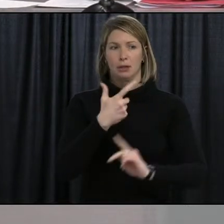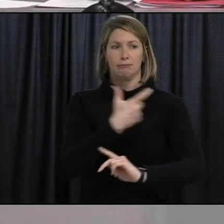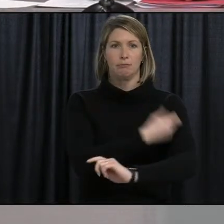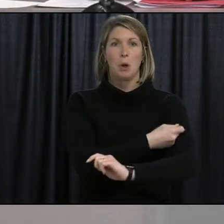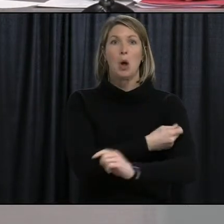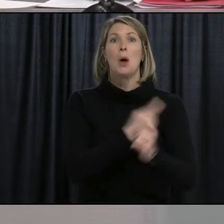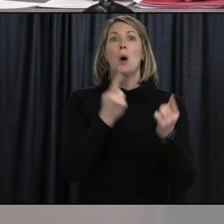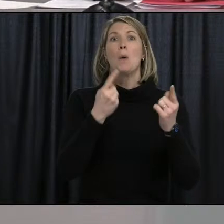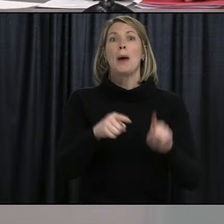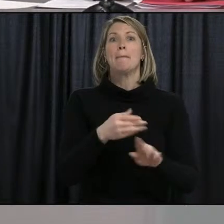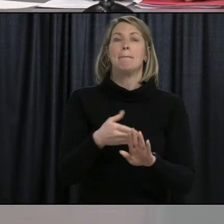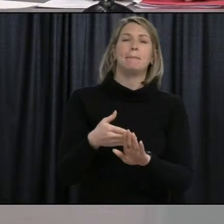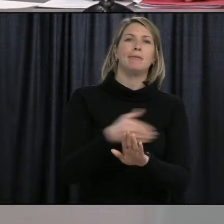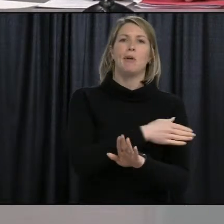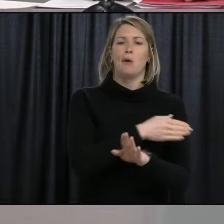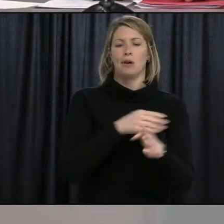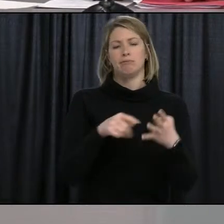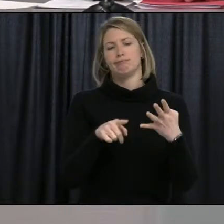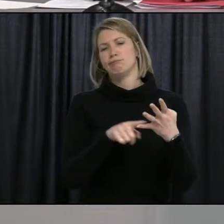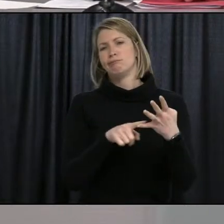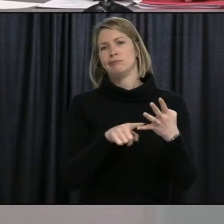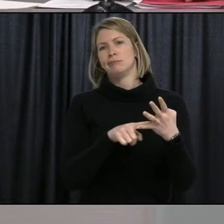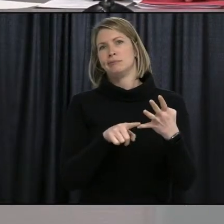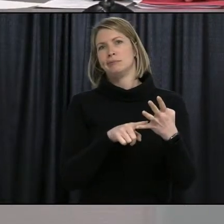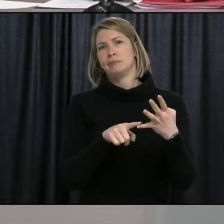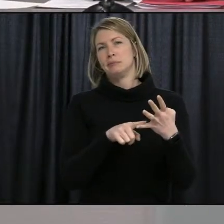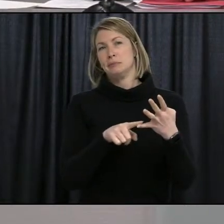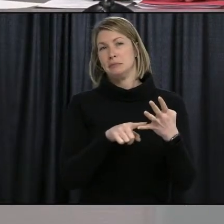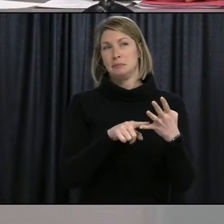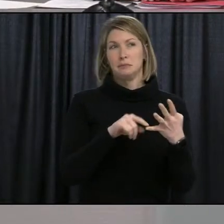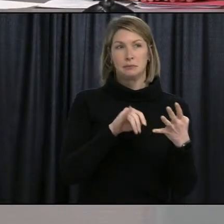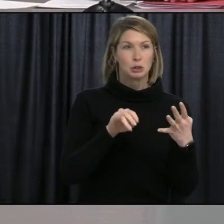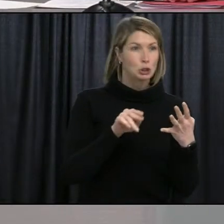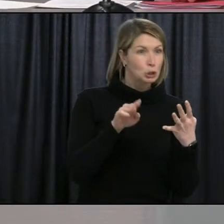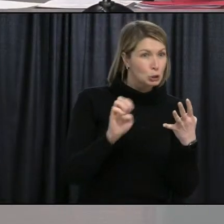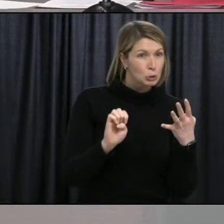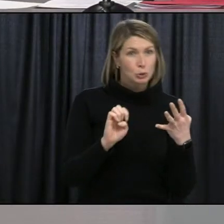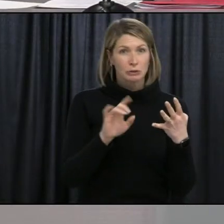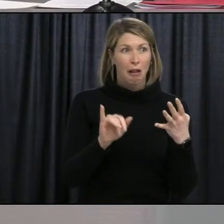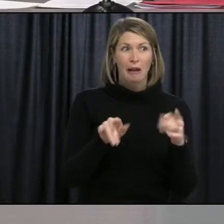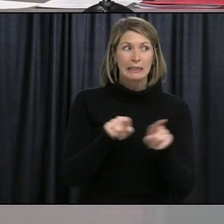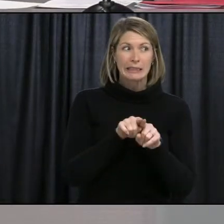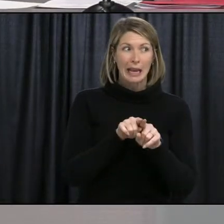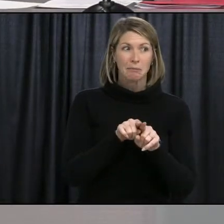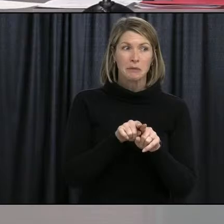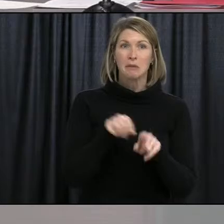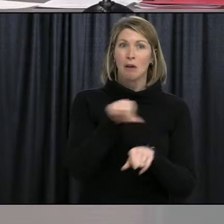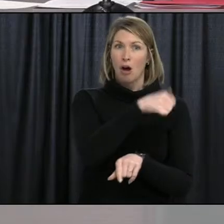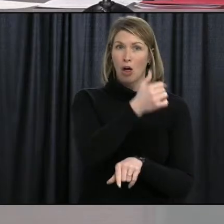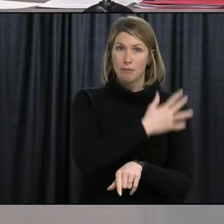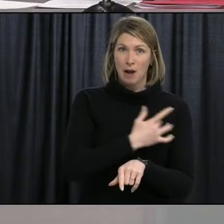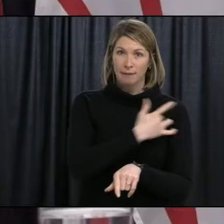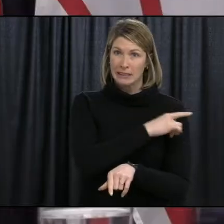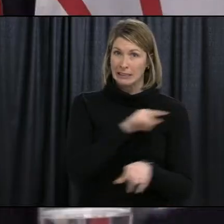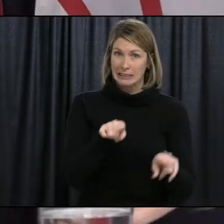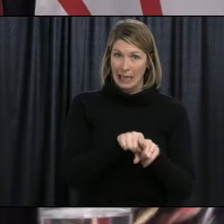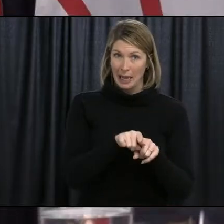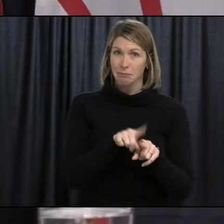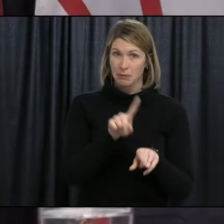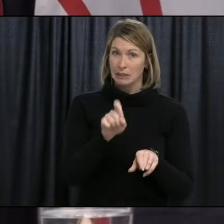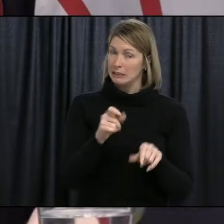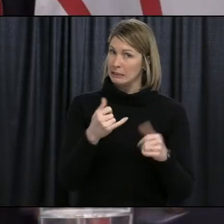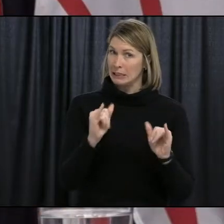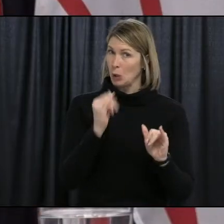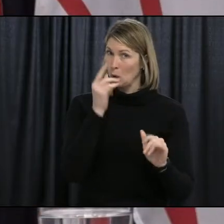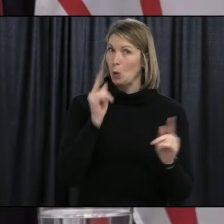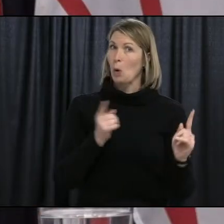of June? That's sort of the what we're hearing from the other provinces in the region. Yeah, that's certainly our hope and